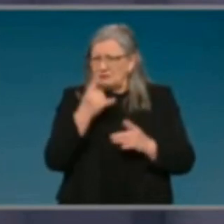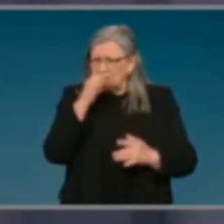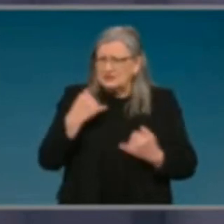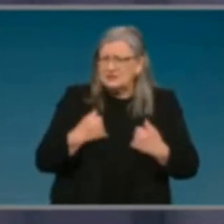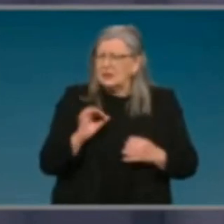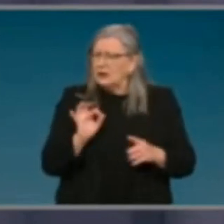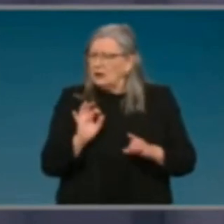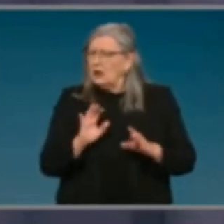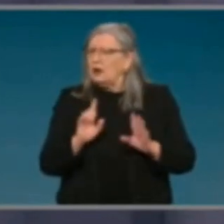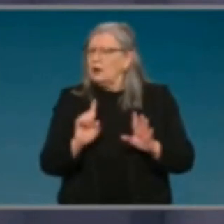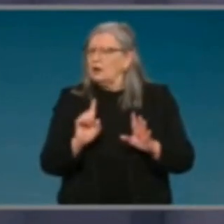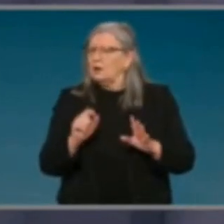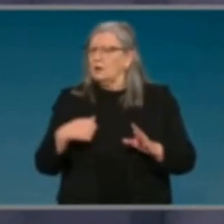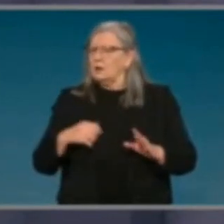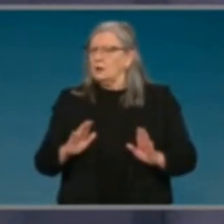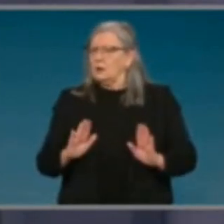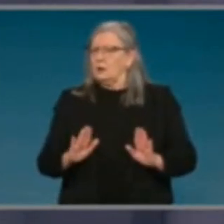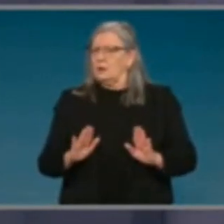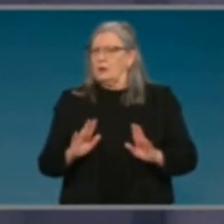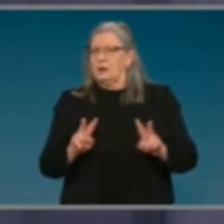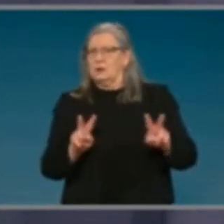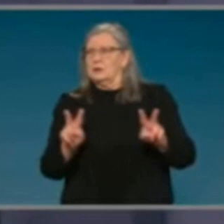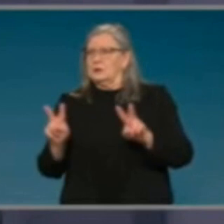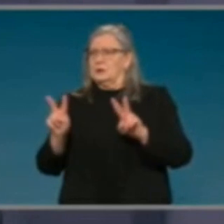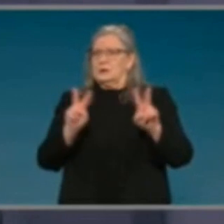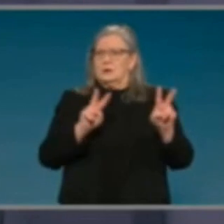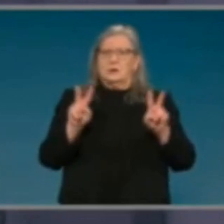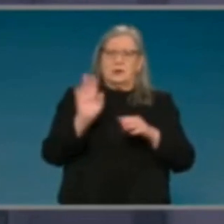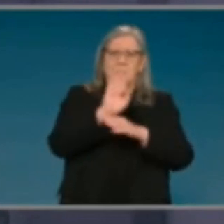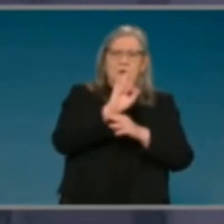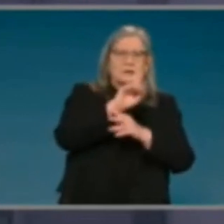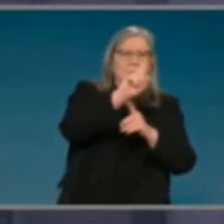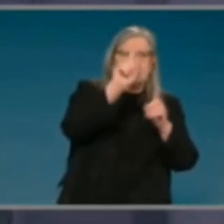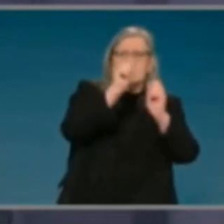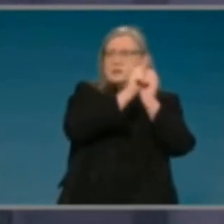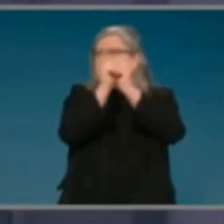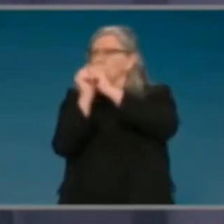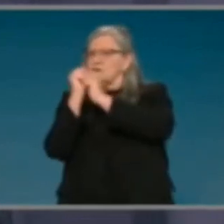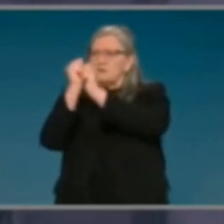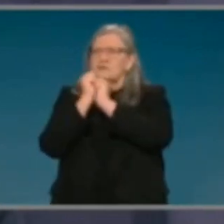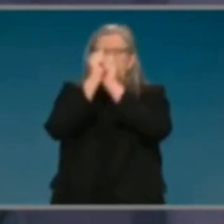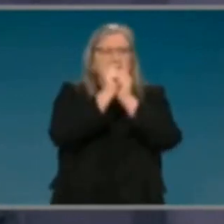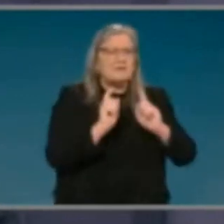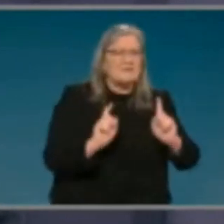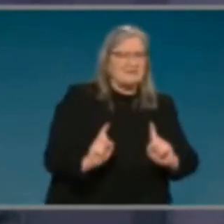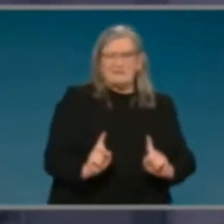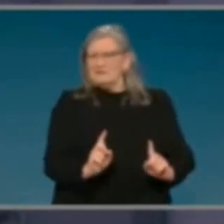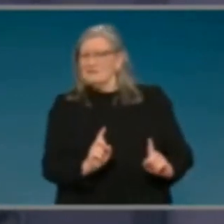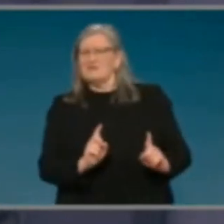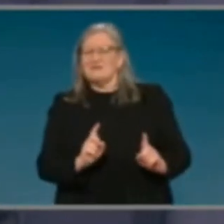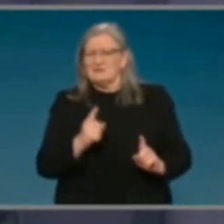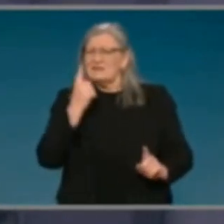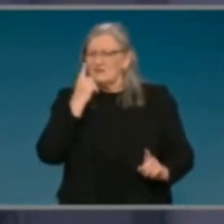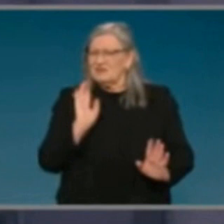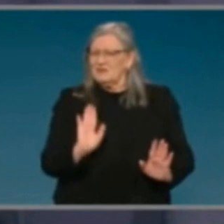world is looking at this. We're cooperating with our international partners. We're well prepared, and we are in, I think, the best